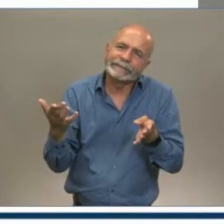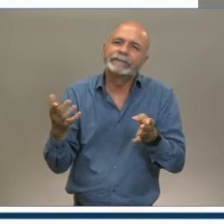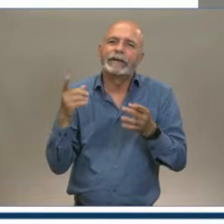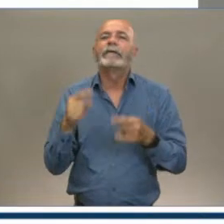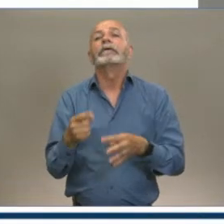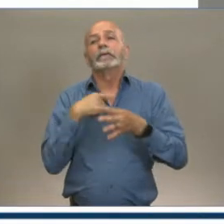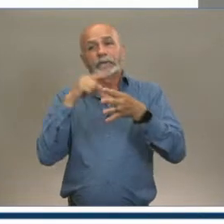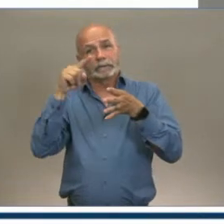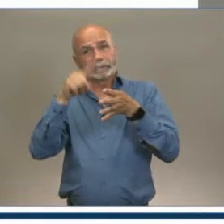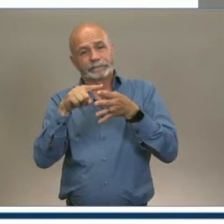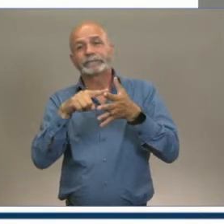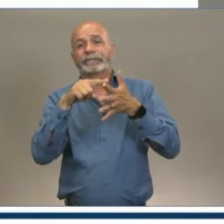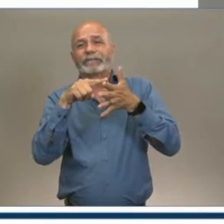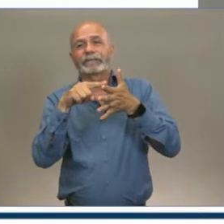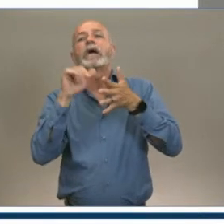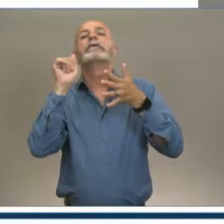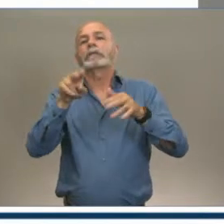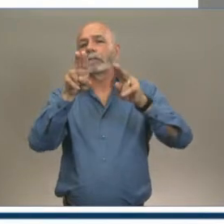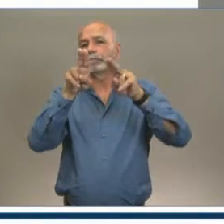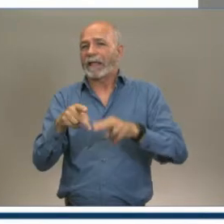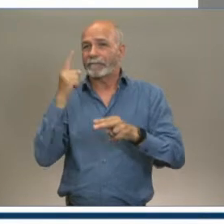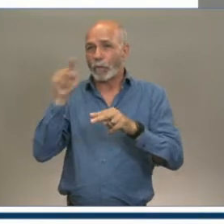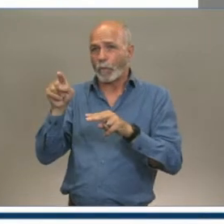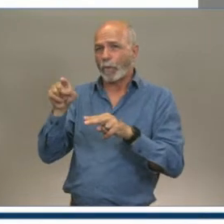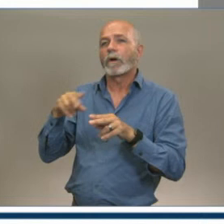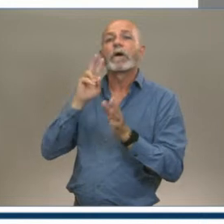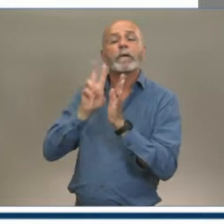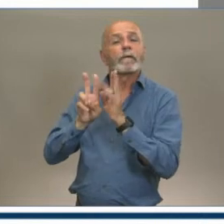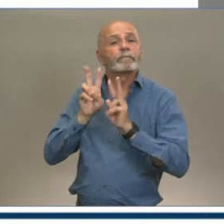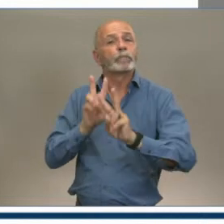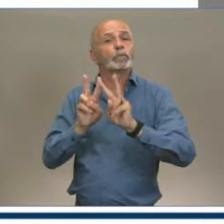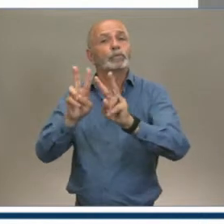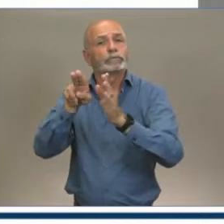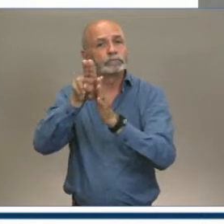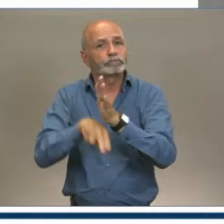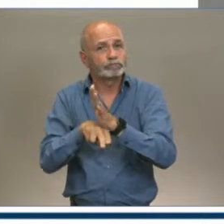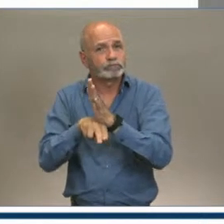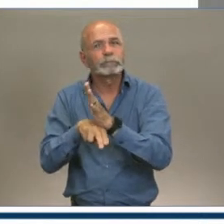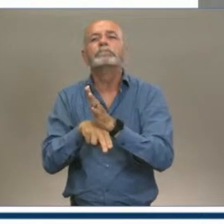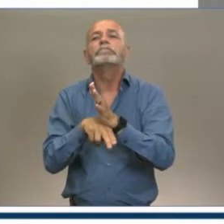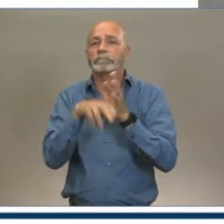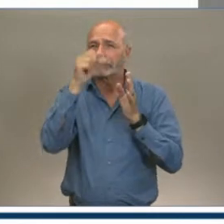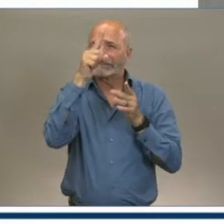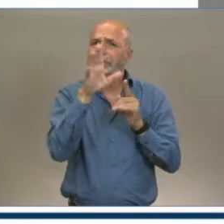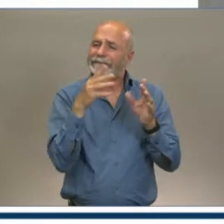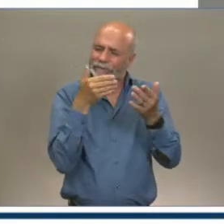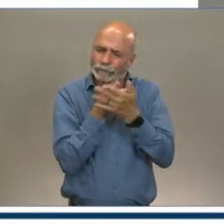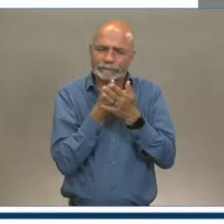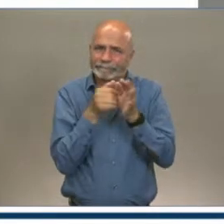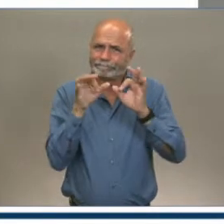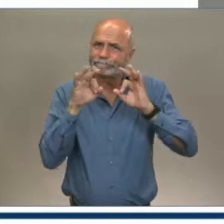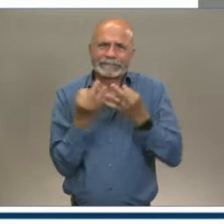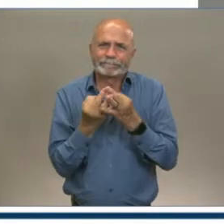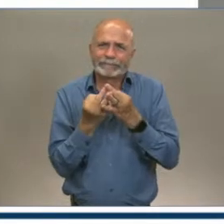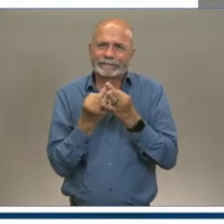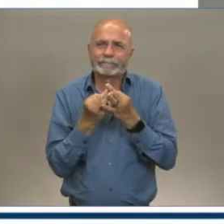an immediate family member, and things will also be less restrictive for end-of-life